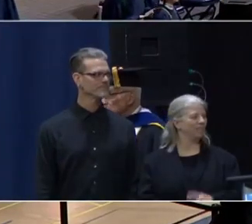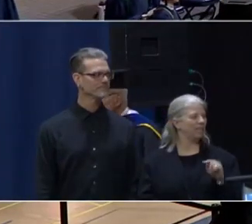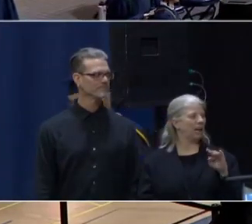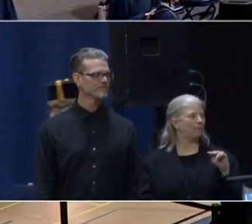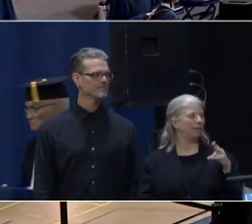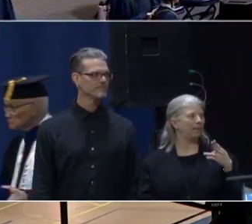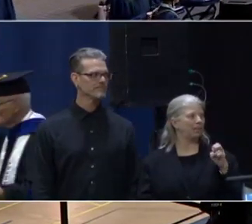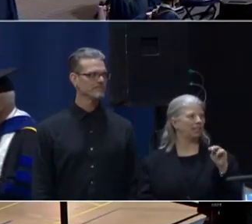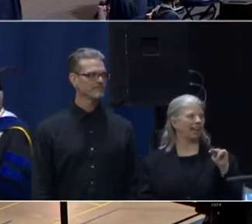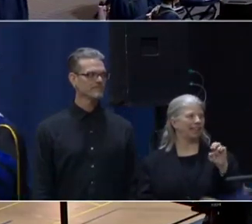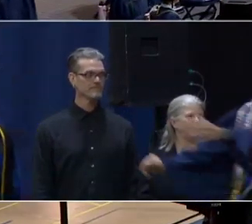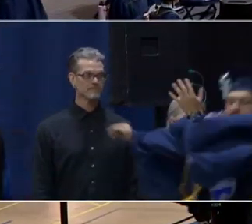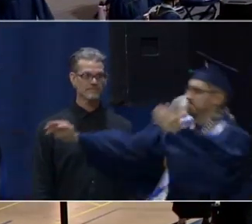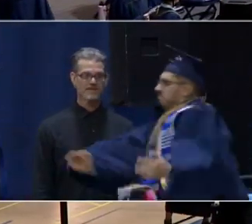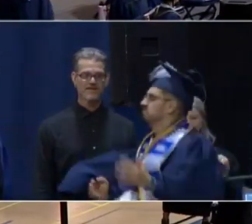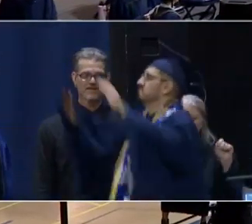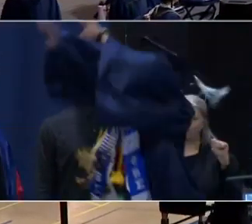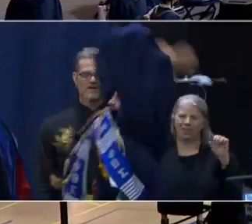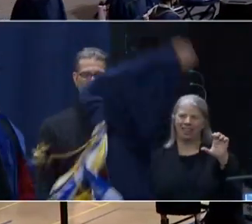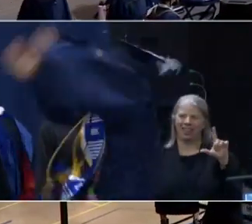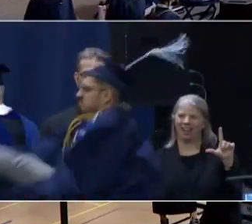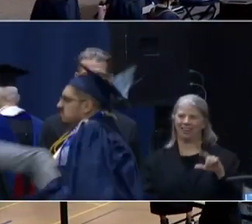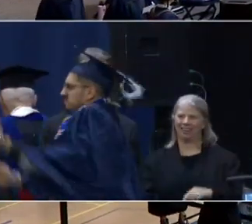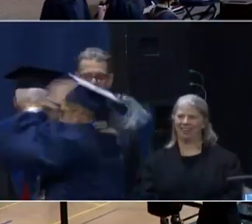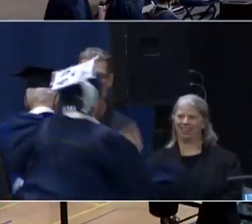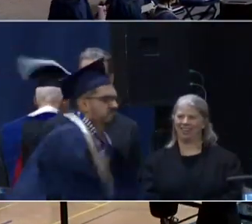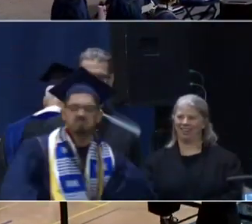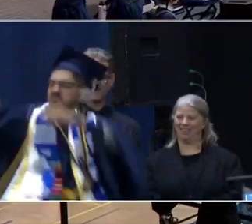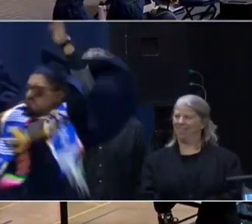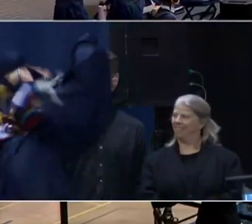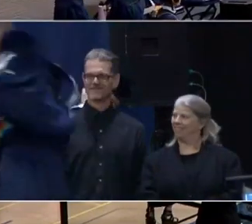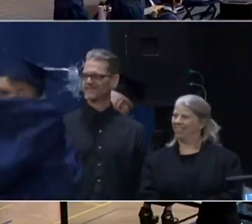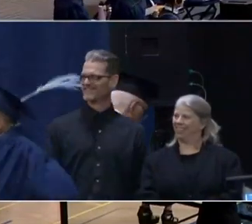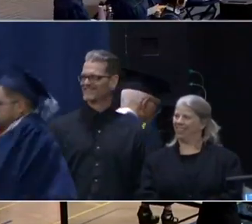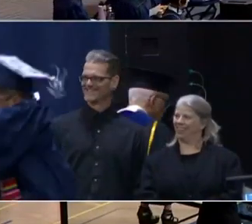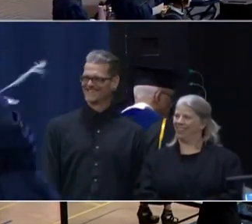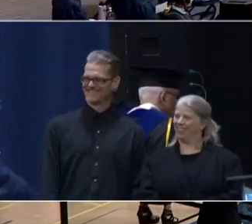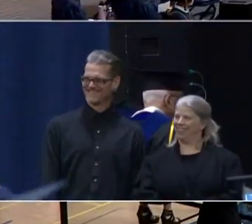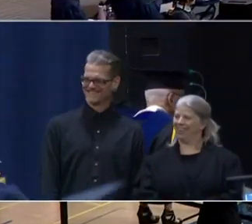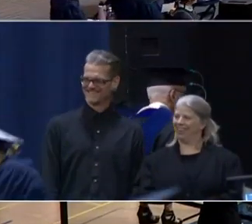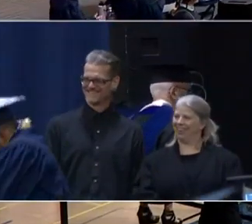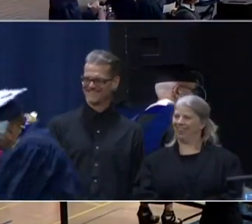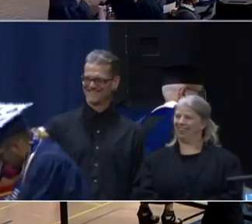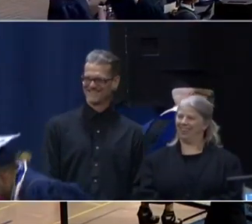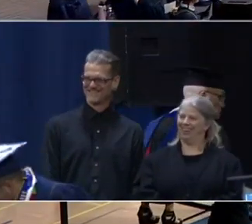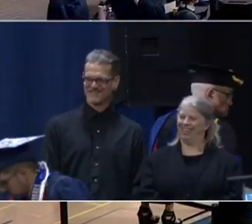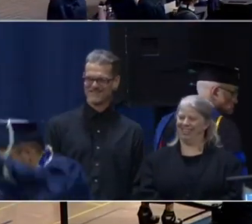Tim Hernandez, summa cum laude. Brittany Holland.